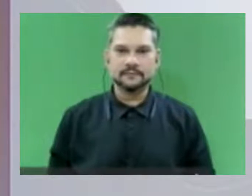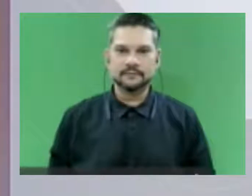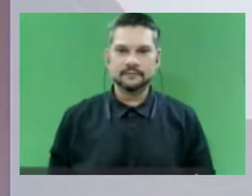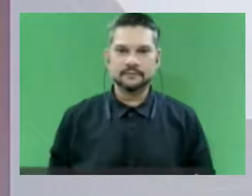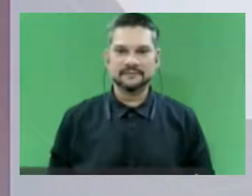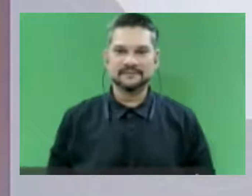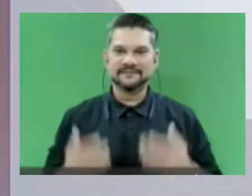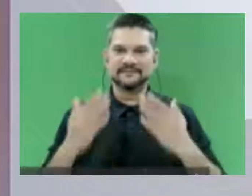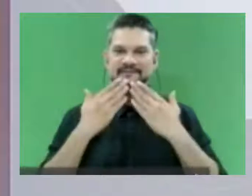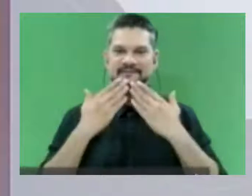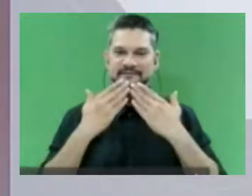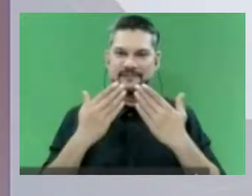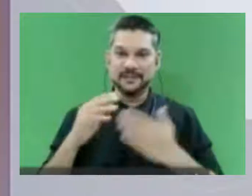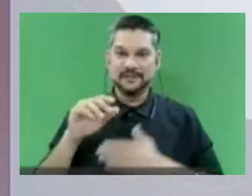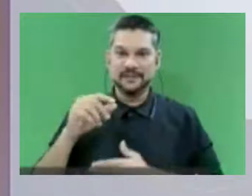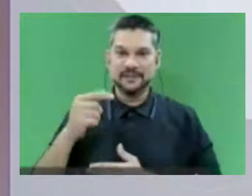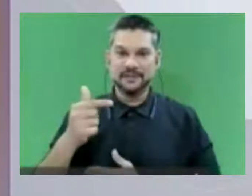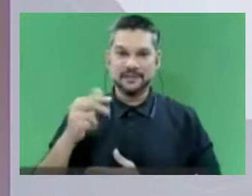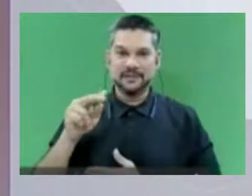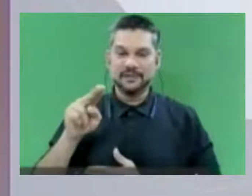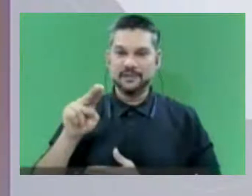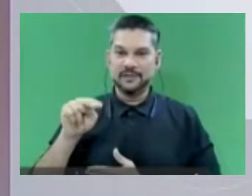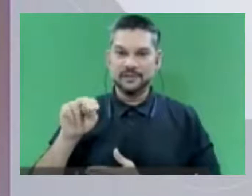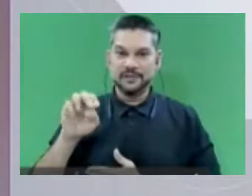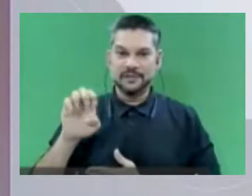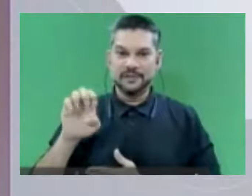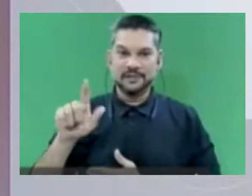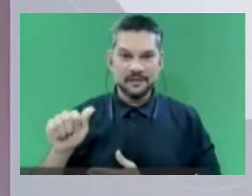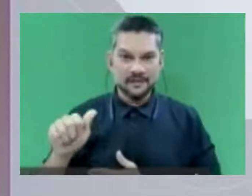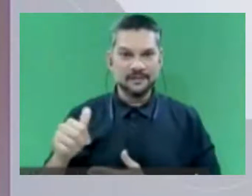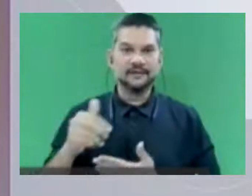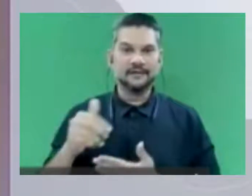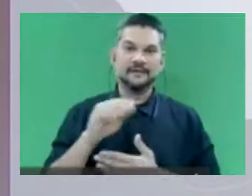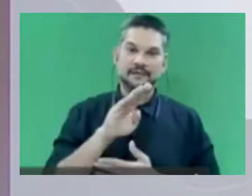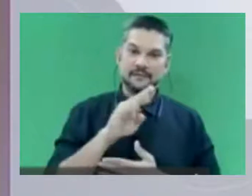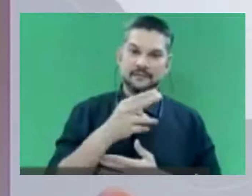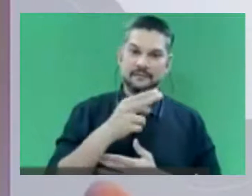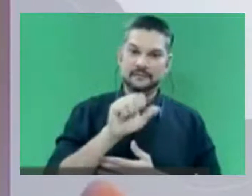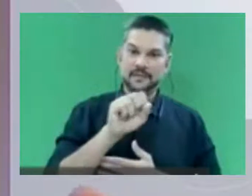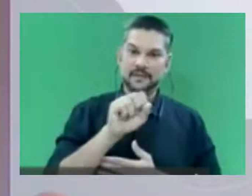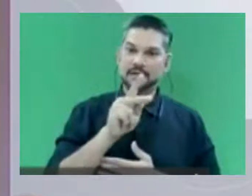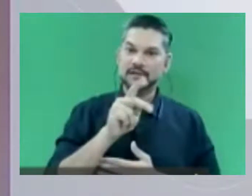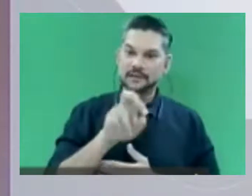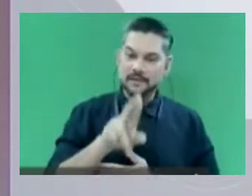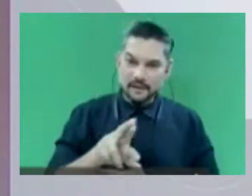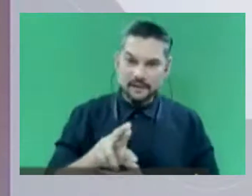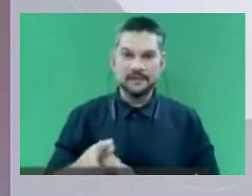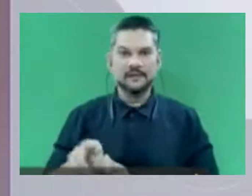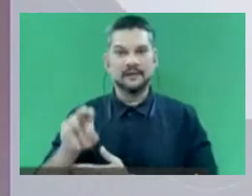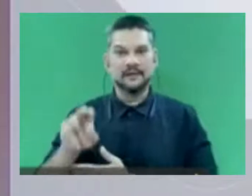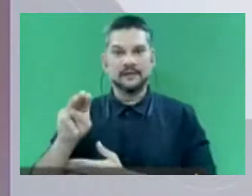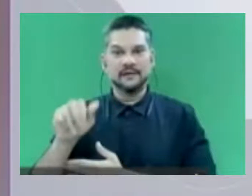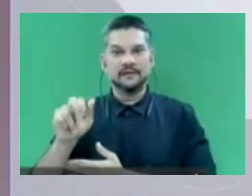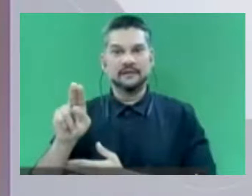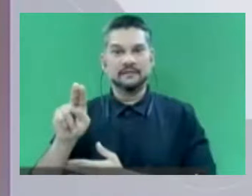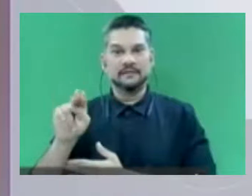Thank you, Gunela, Bhaskar, Manique, and honestly, Satish, thank you so much for inviting me to this